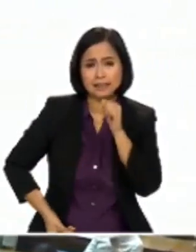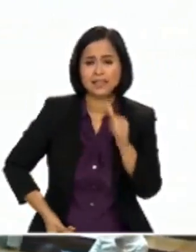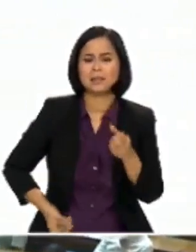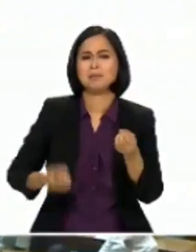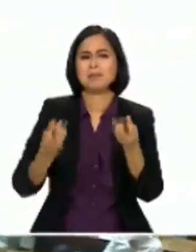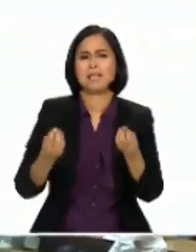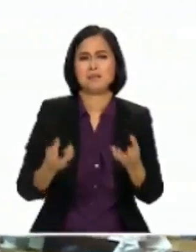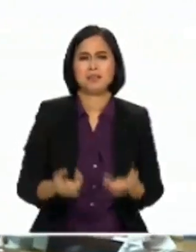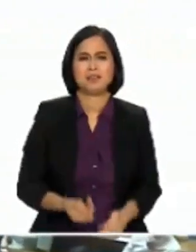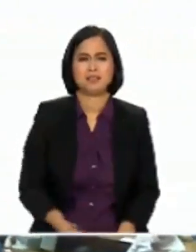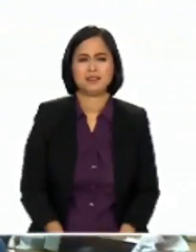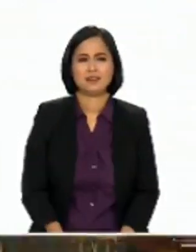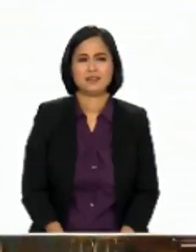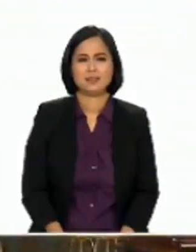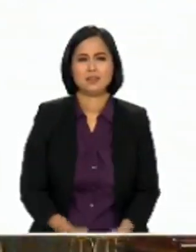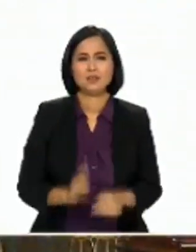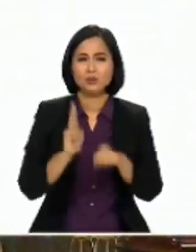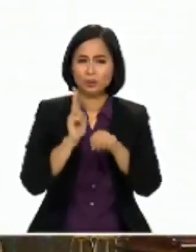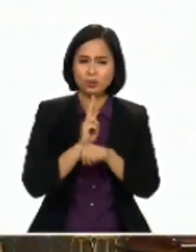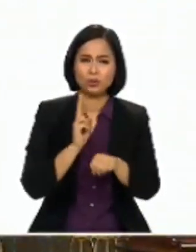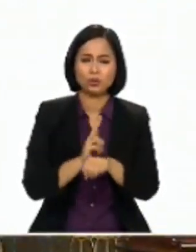Kaya ako nagsabi, that's why